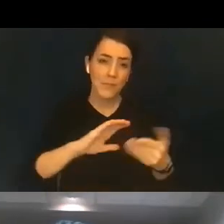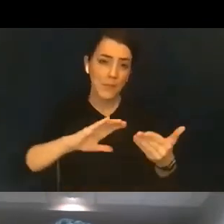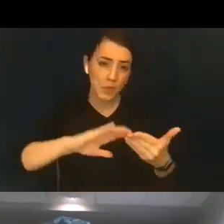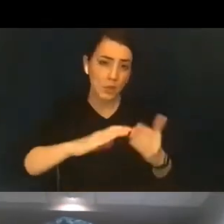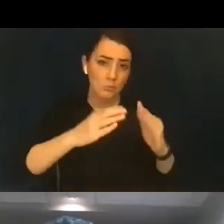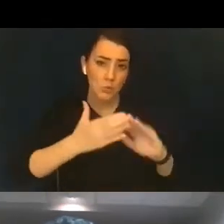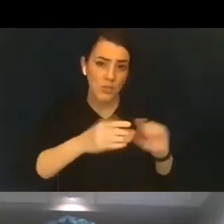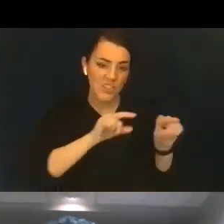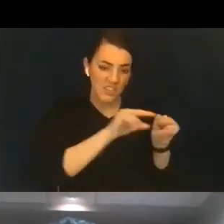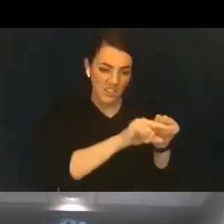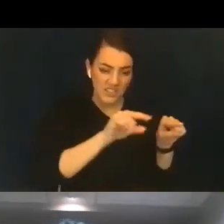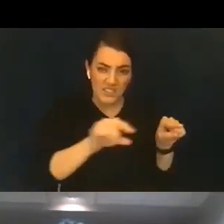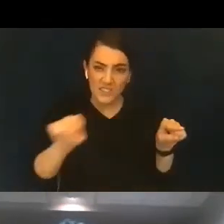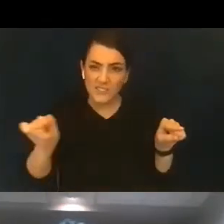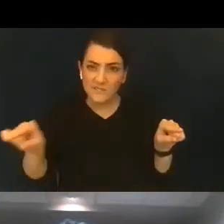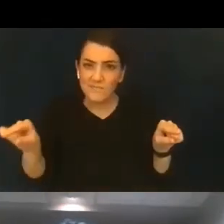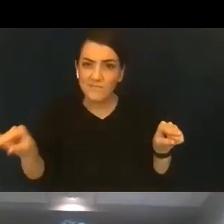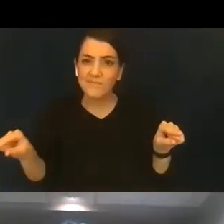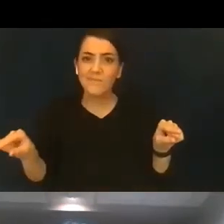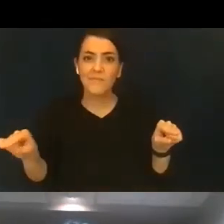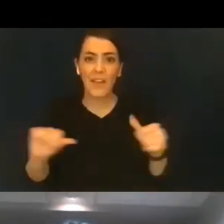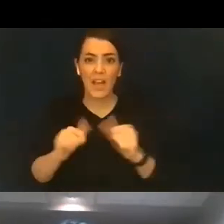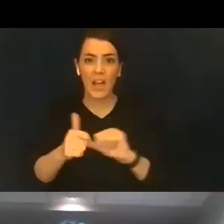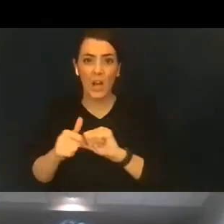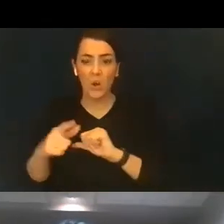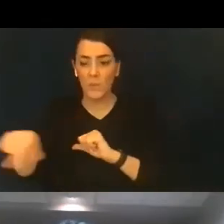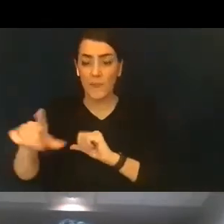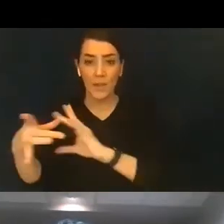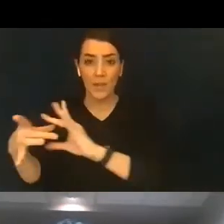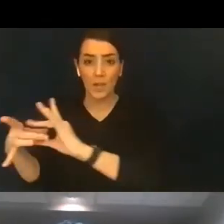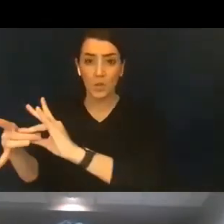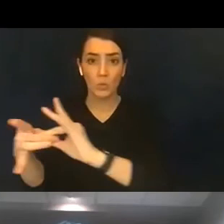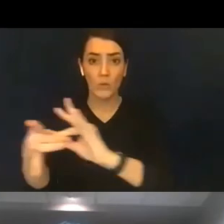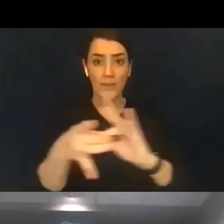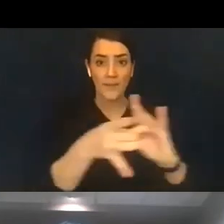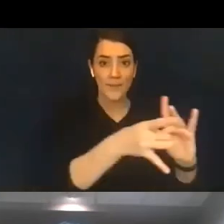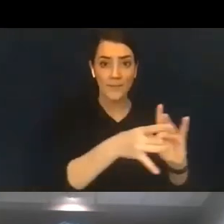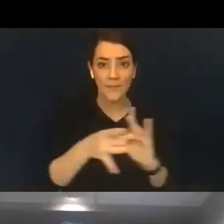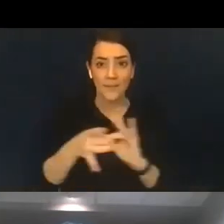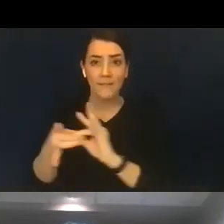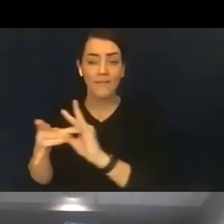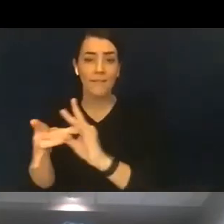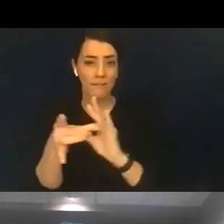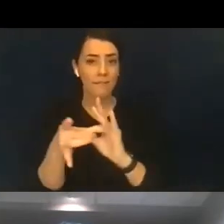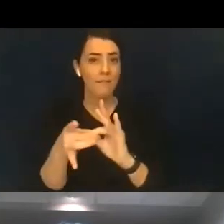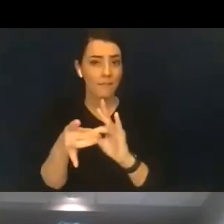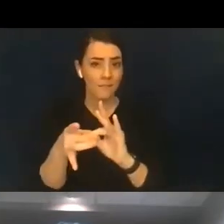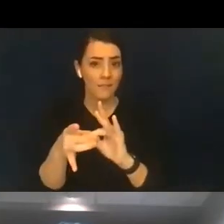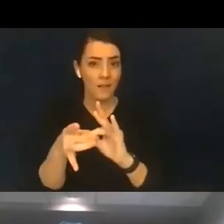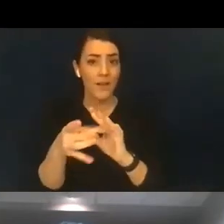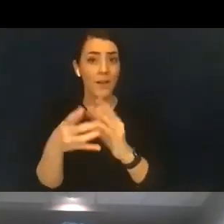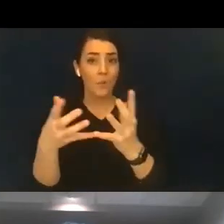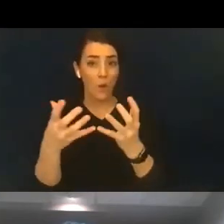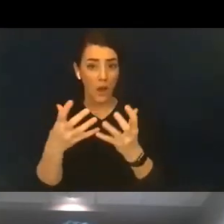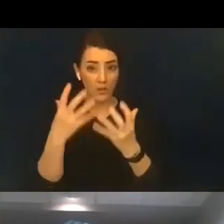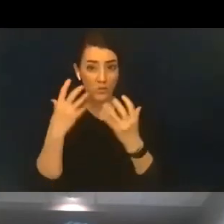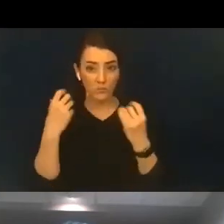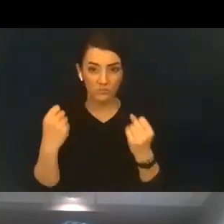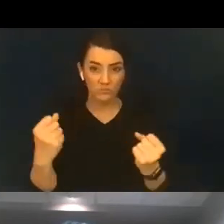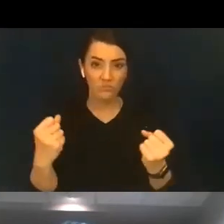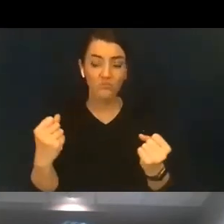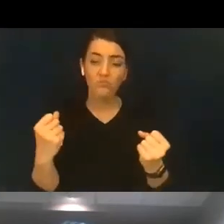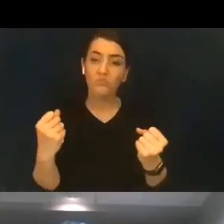wasn't going to change a whole lot. People are afraid of speaking out. So in order to get this message out there, we need to speak